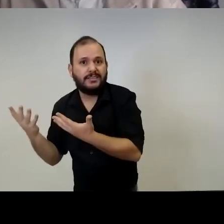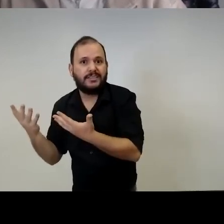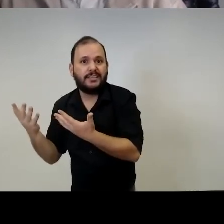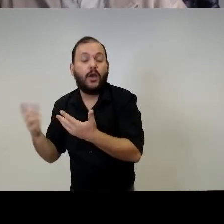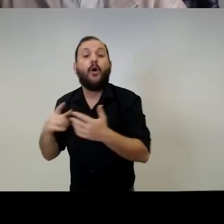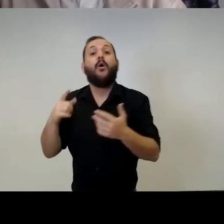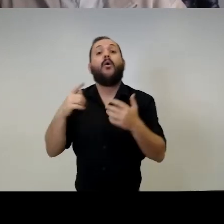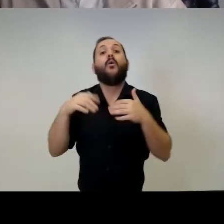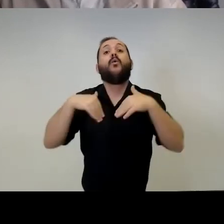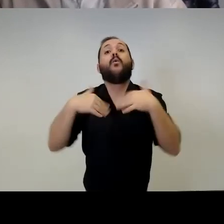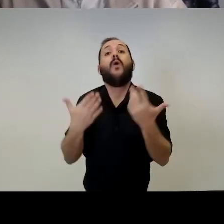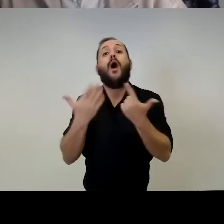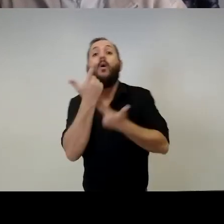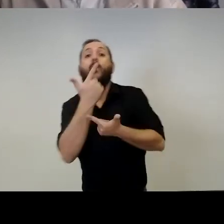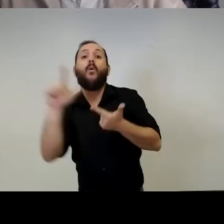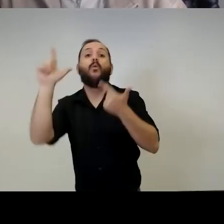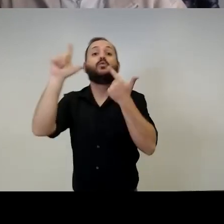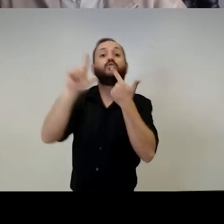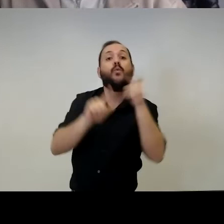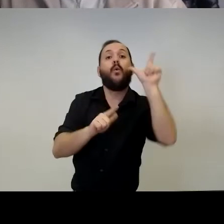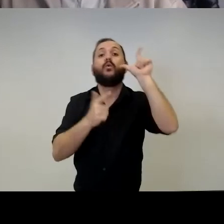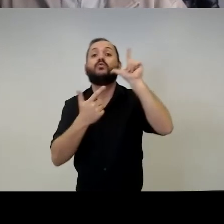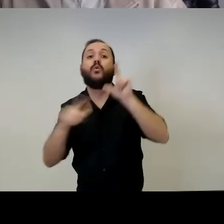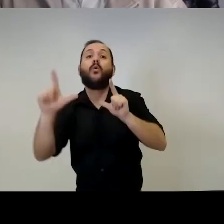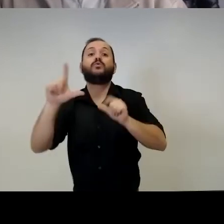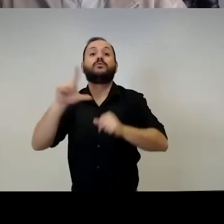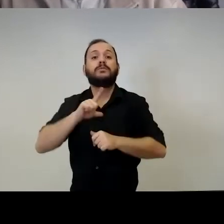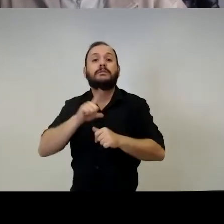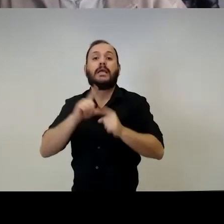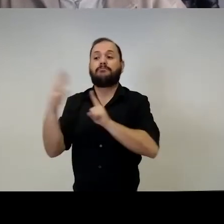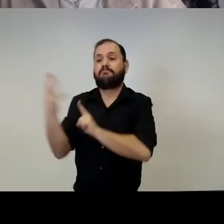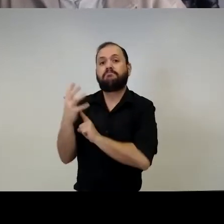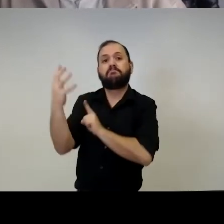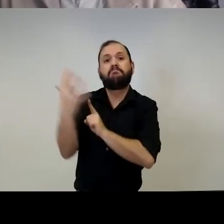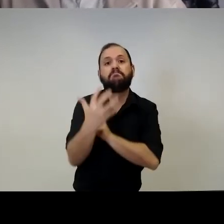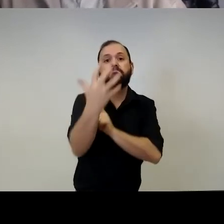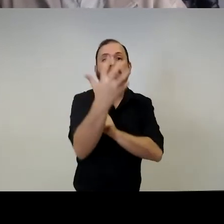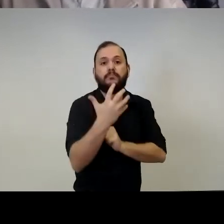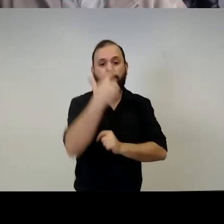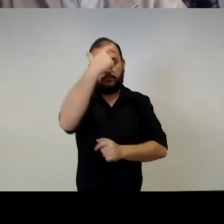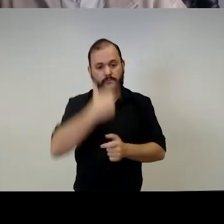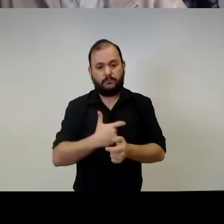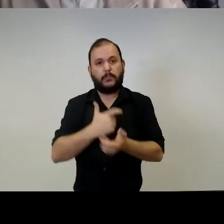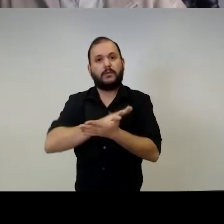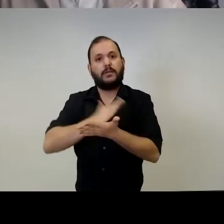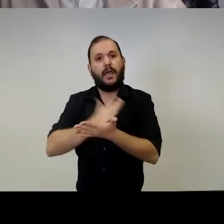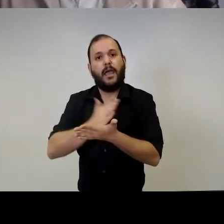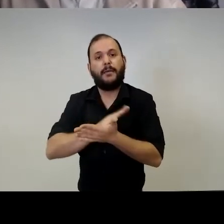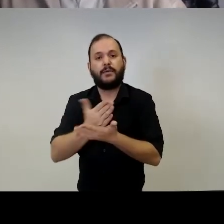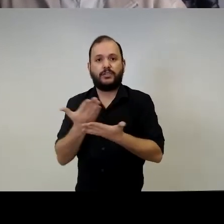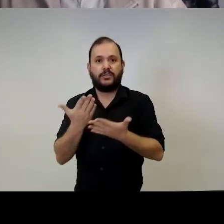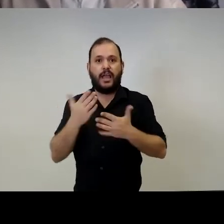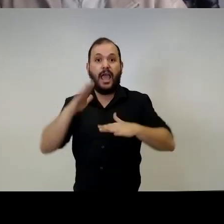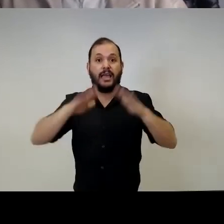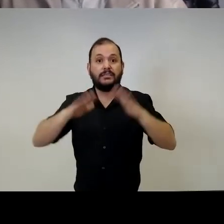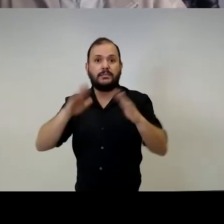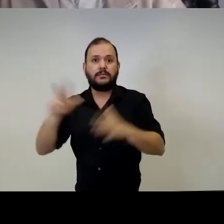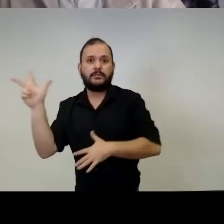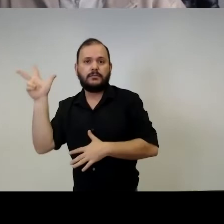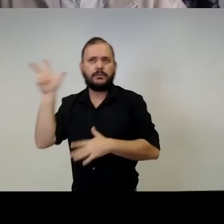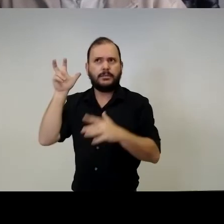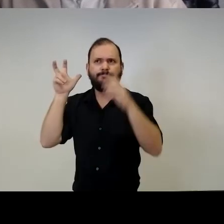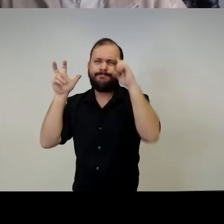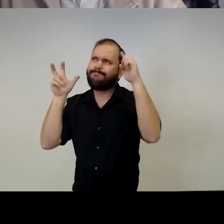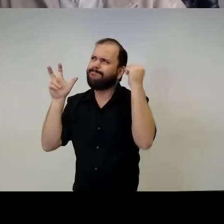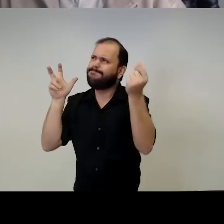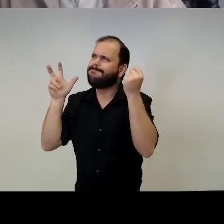omissions in conference interpreting and sign language interpreting? The various problem triggers that we know, names,